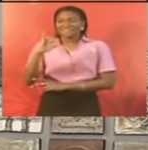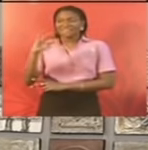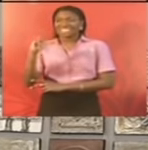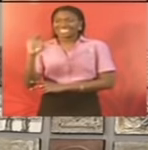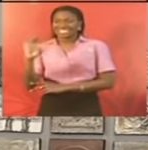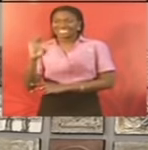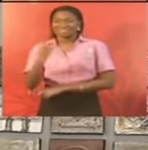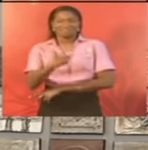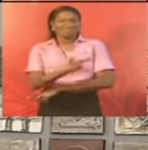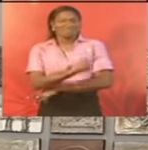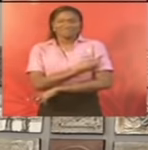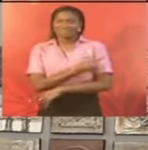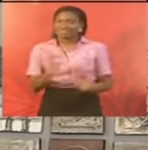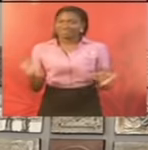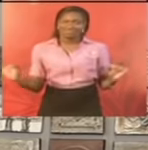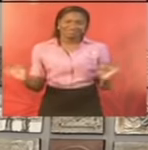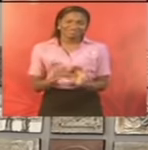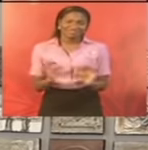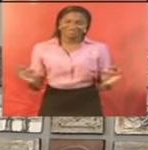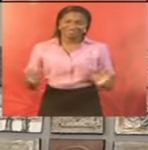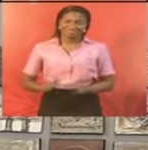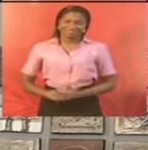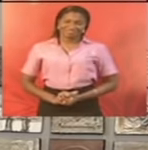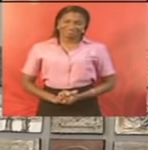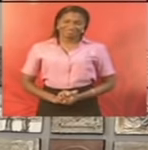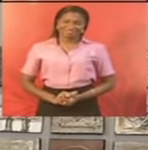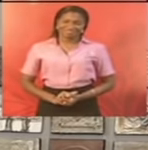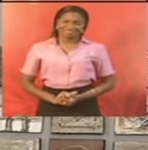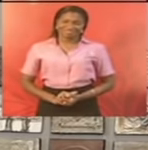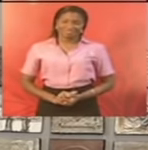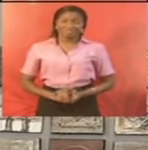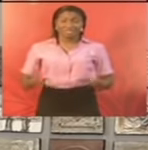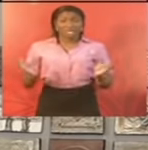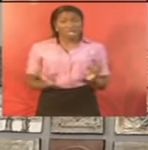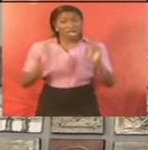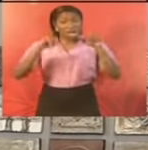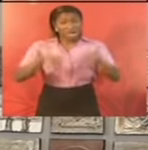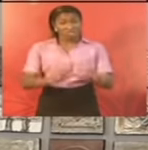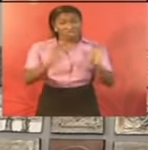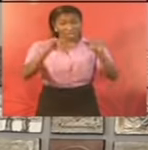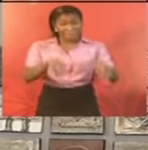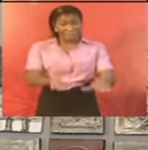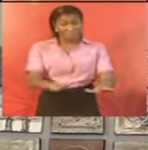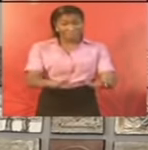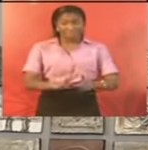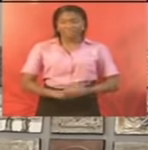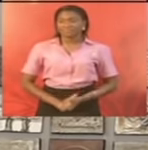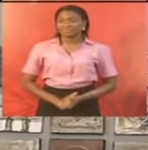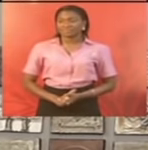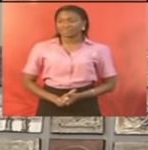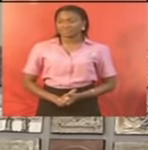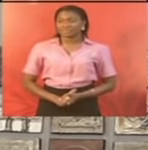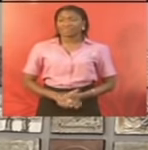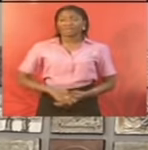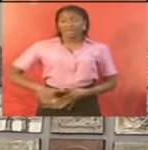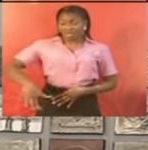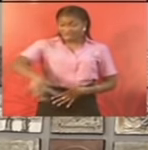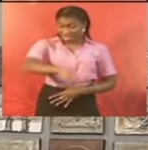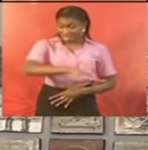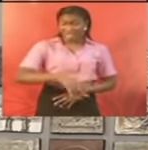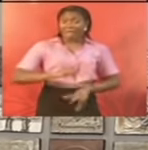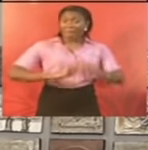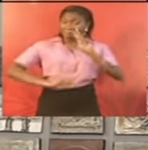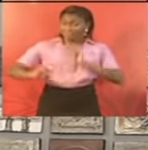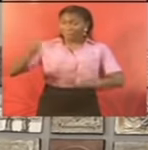allow for that herd immunity protection that we've been speaking about. In the Caribbean, our populations have been well educated and are a